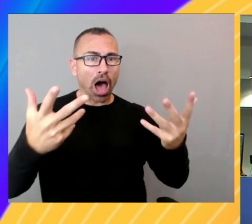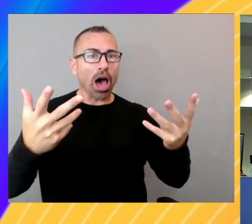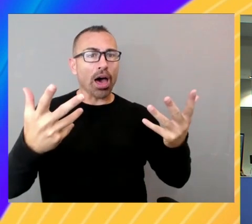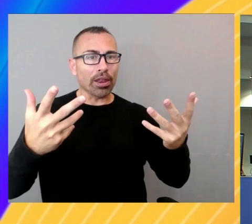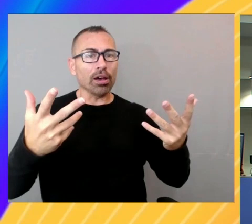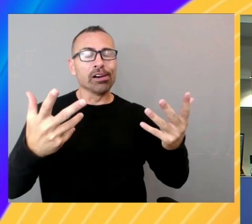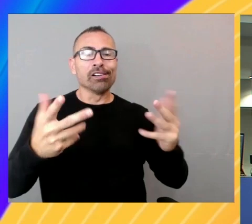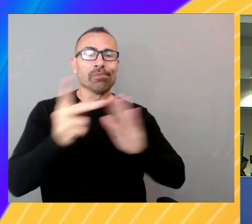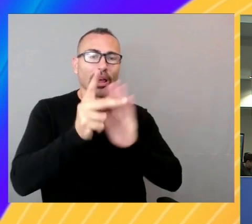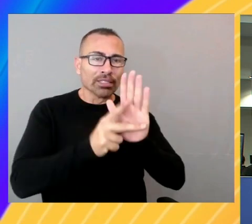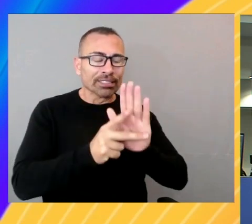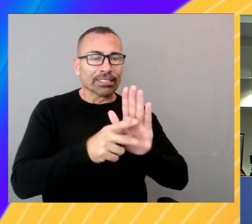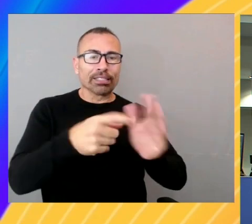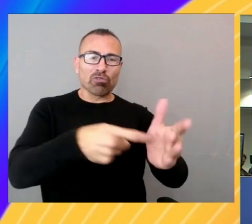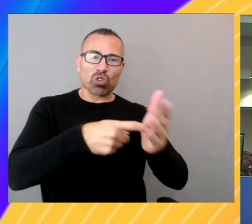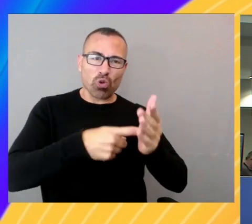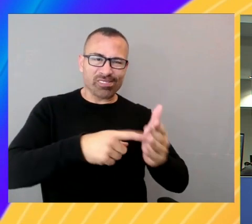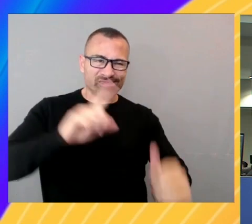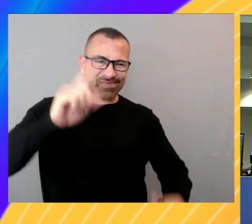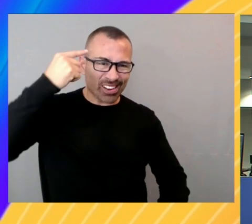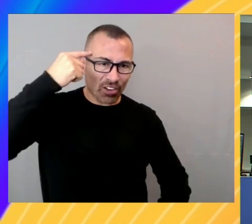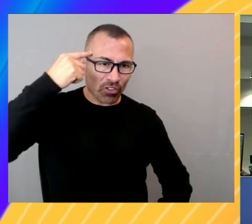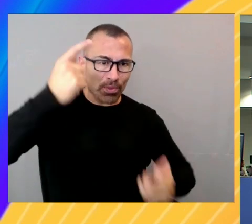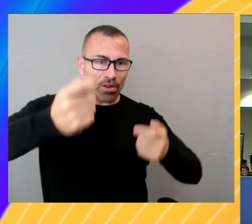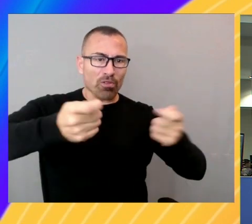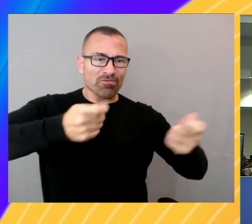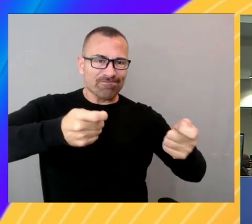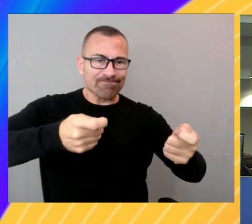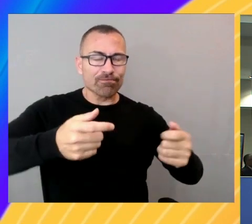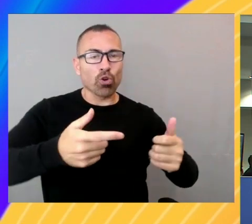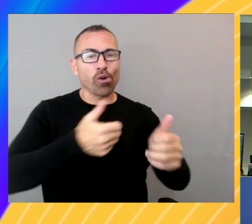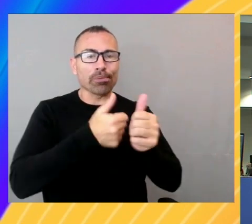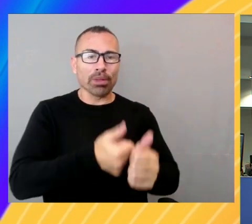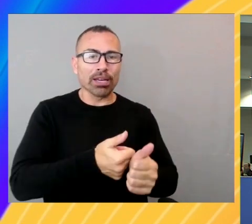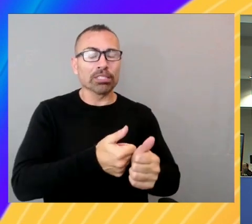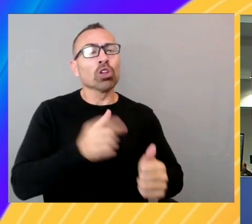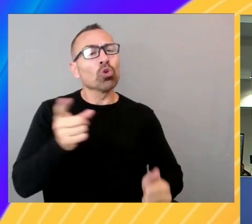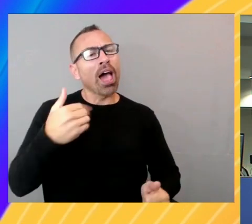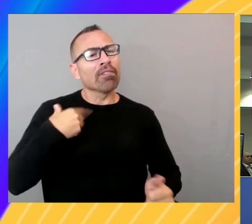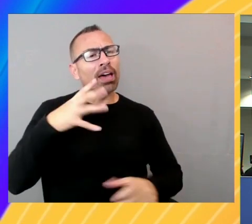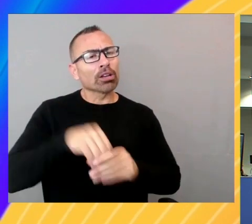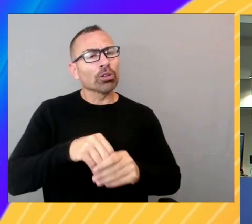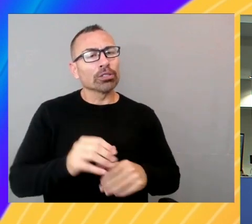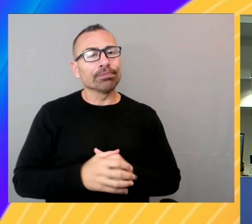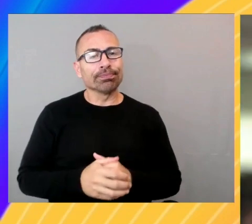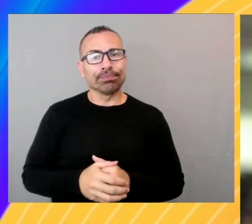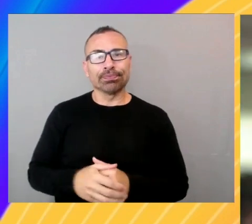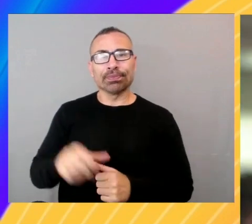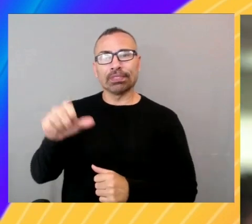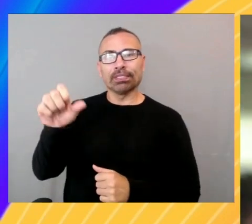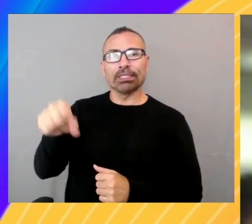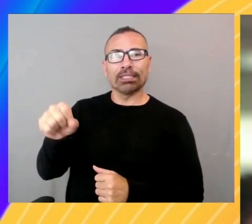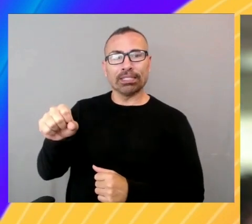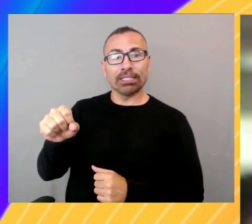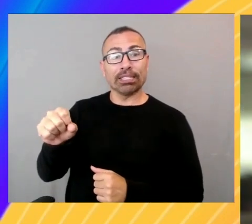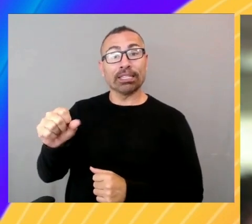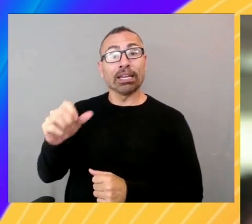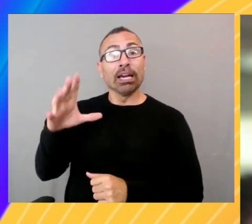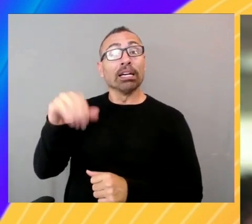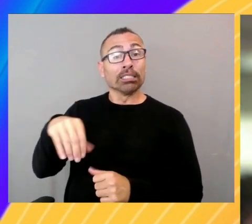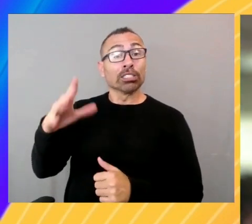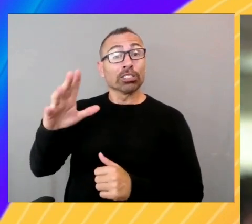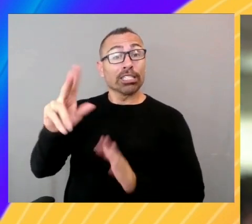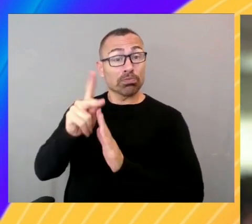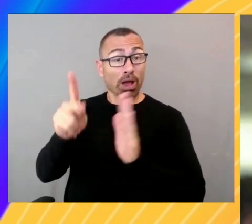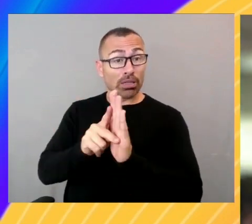well? Yes, we actually released this in GovCloud about 2 months ago, so all this policy delegation is also available in GovCloud right now.